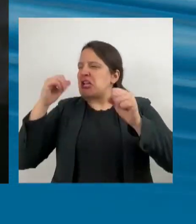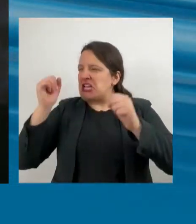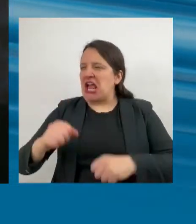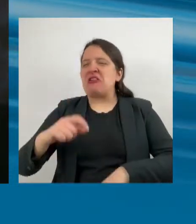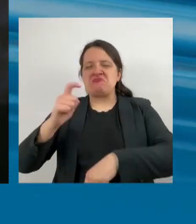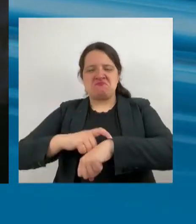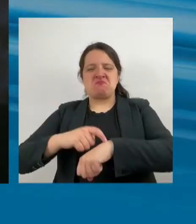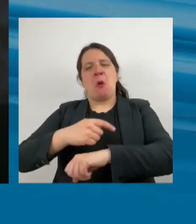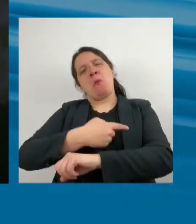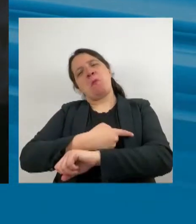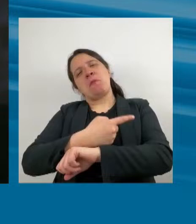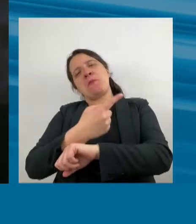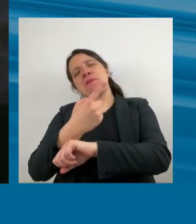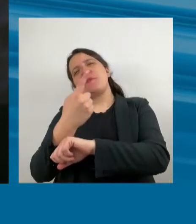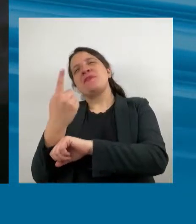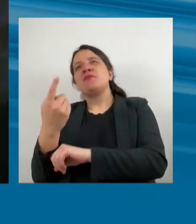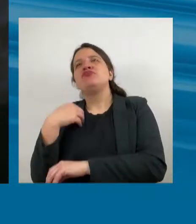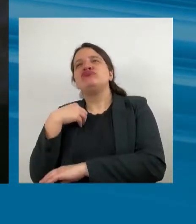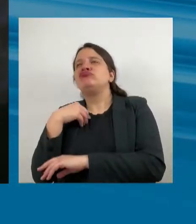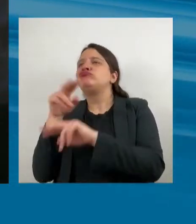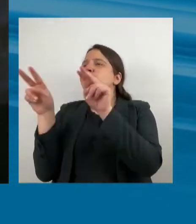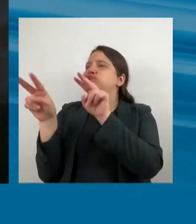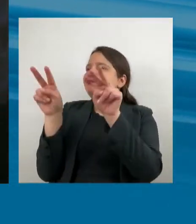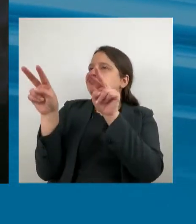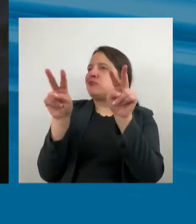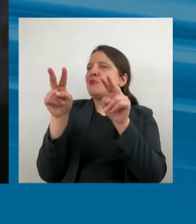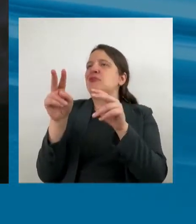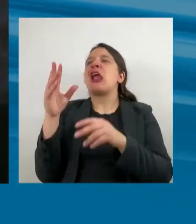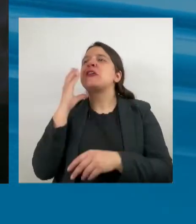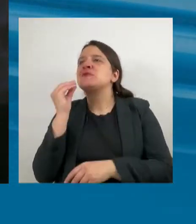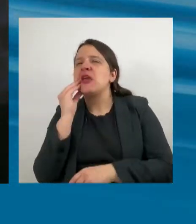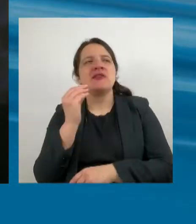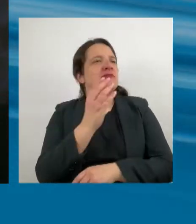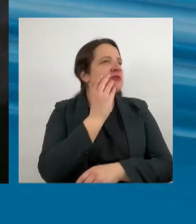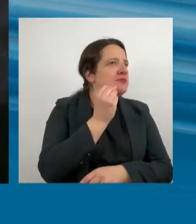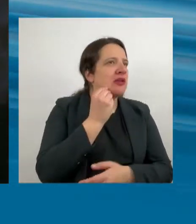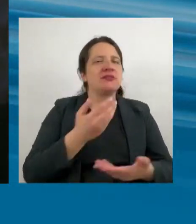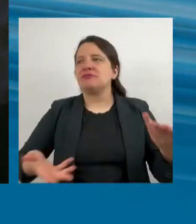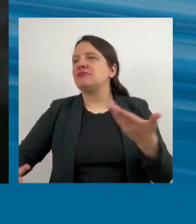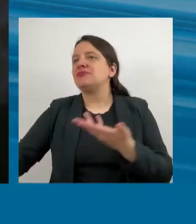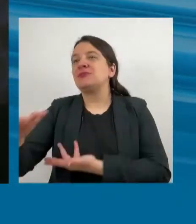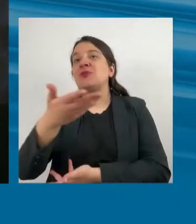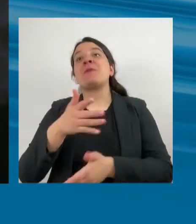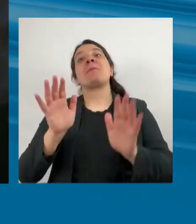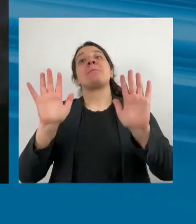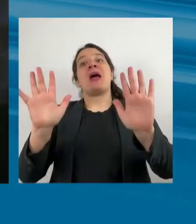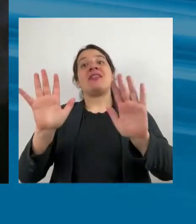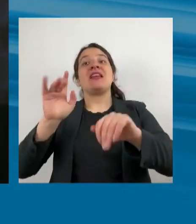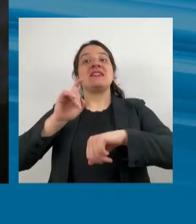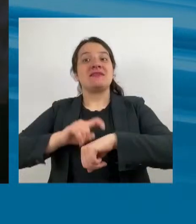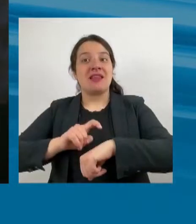quite excellent approaches. We would love to keep on listening to them, but